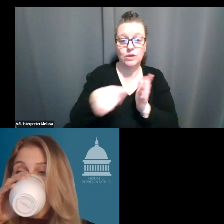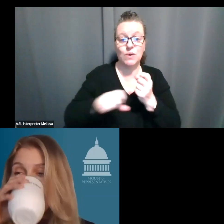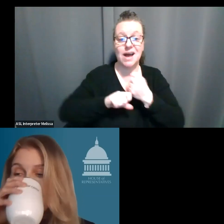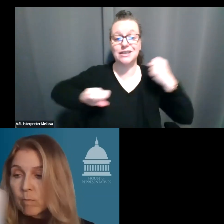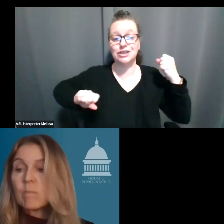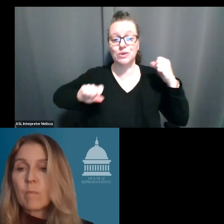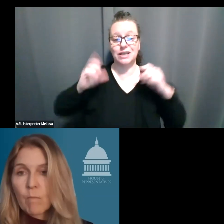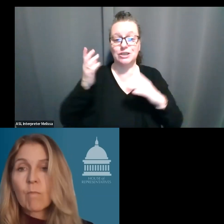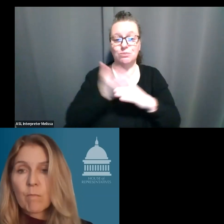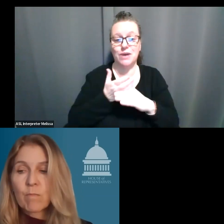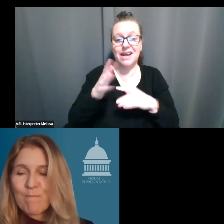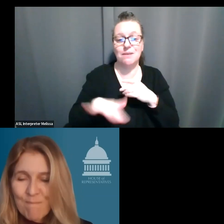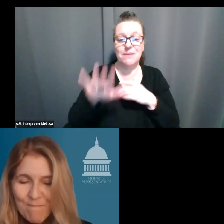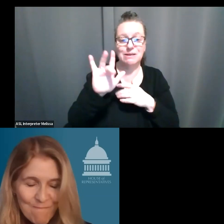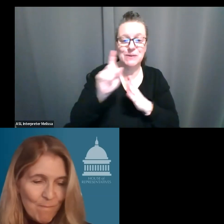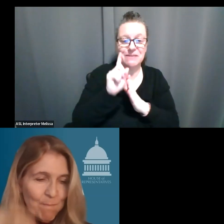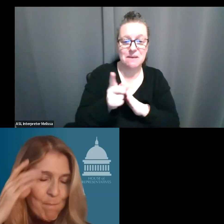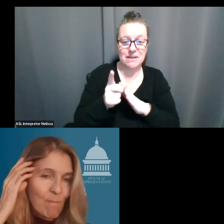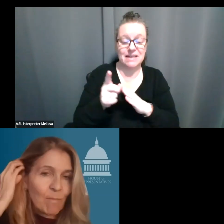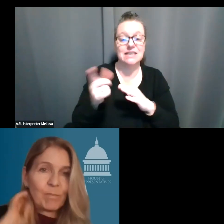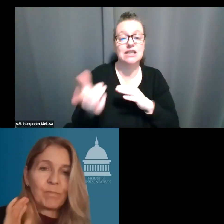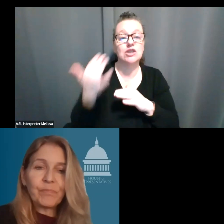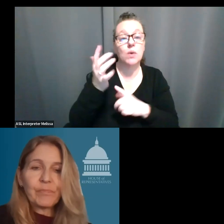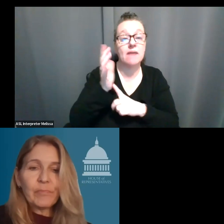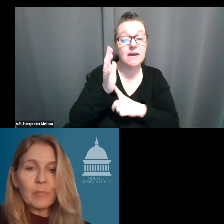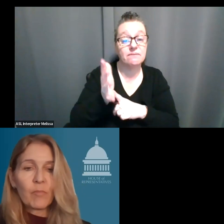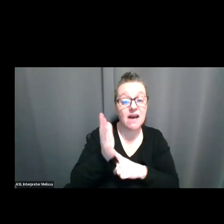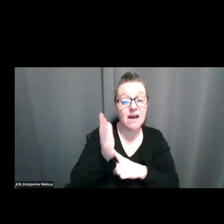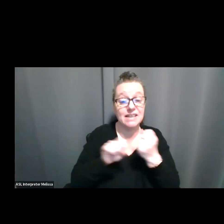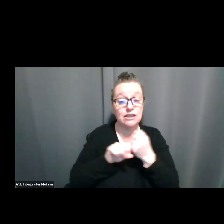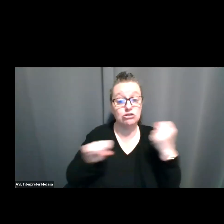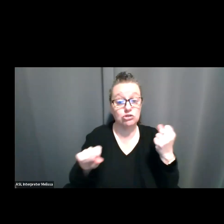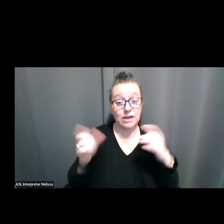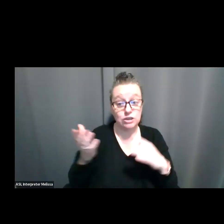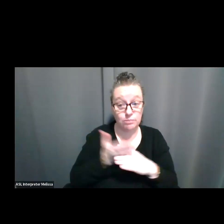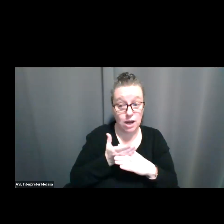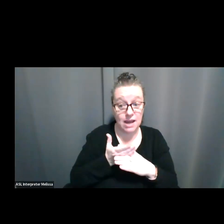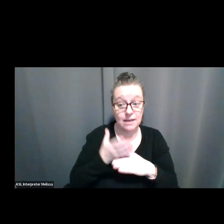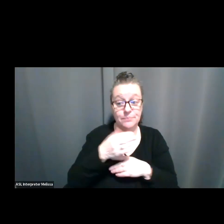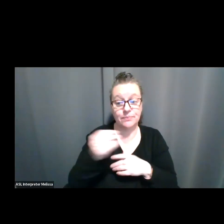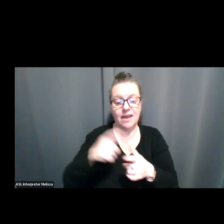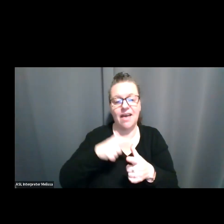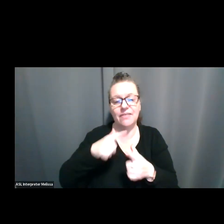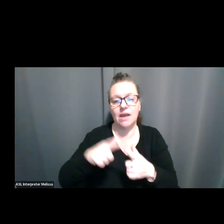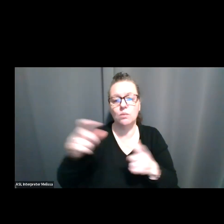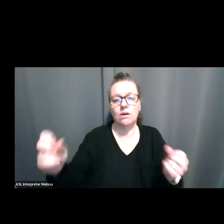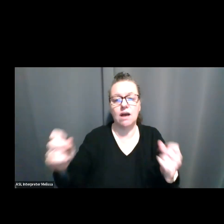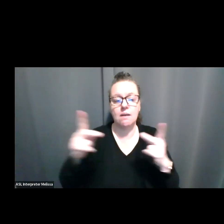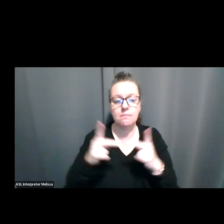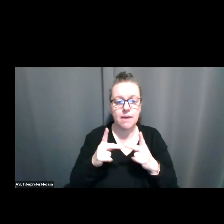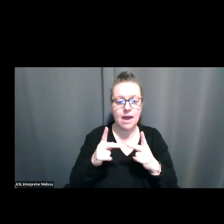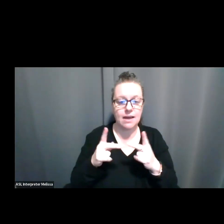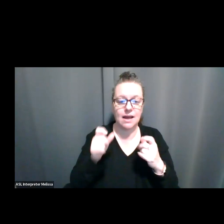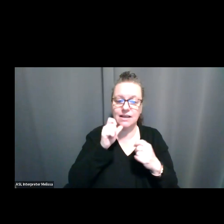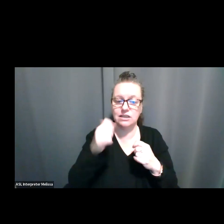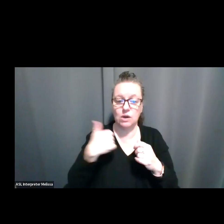break about 25 minutes ago. So how about we take a 5-minute stretch break? And then we're going to come back. I don't